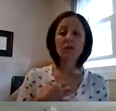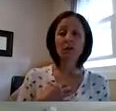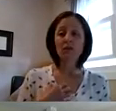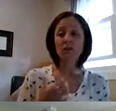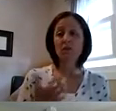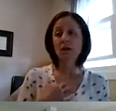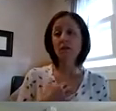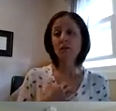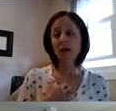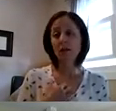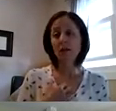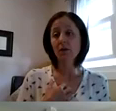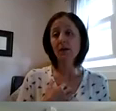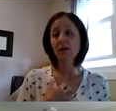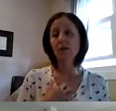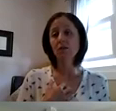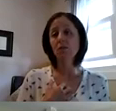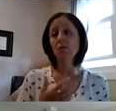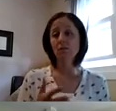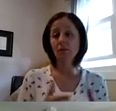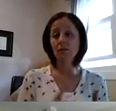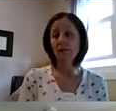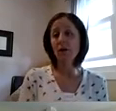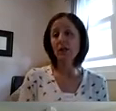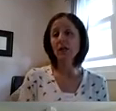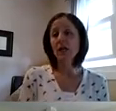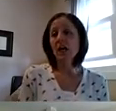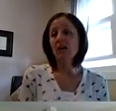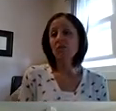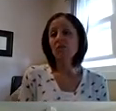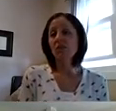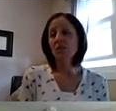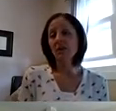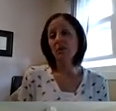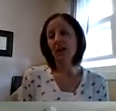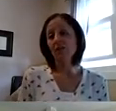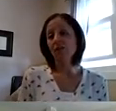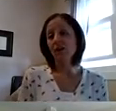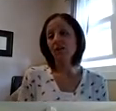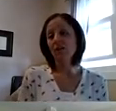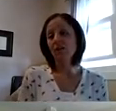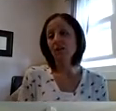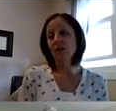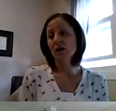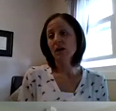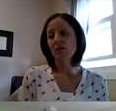pose these questions to us directly while the application was open for phase one. We've done the best we can to